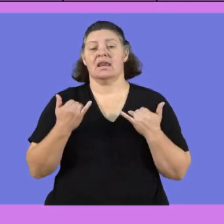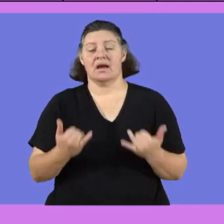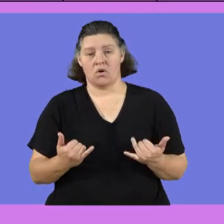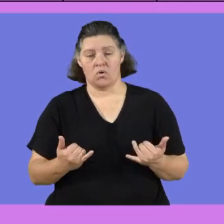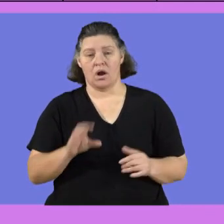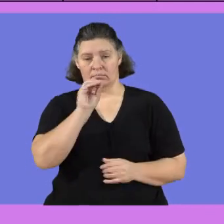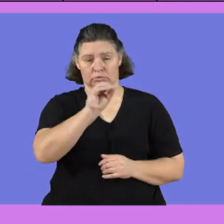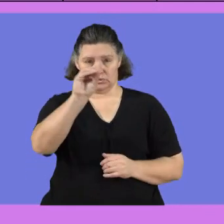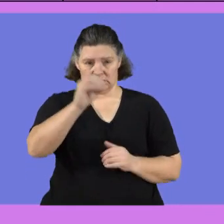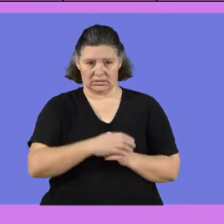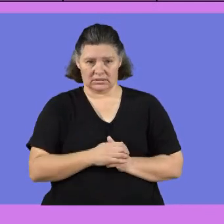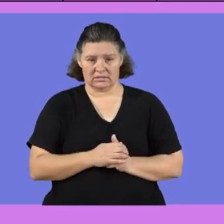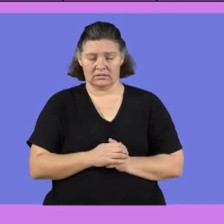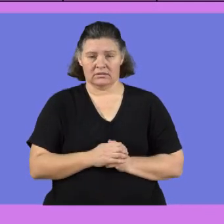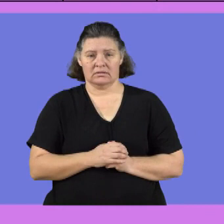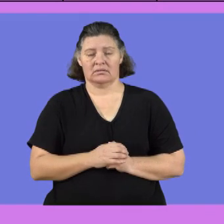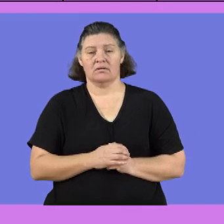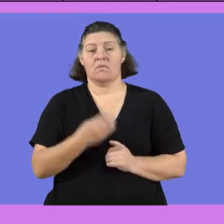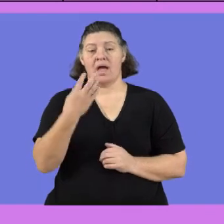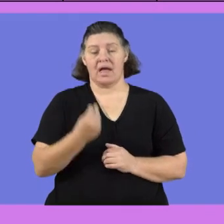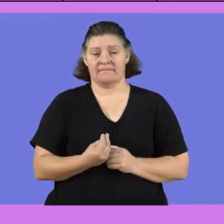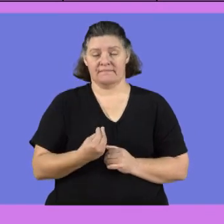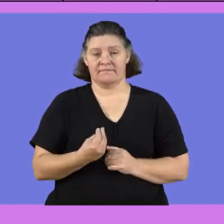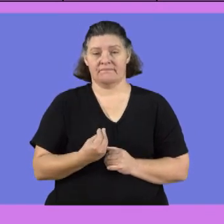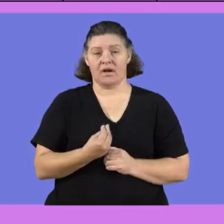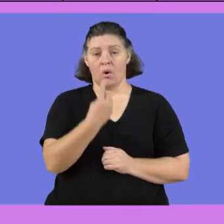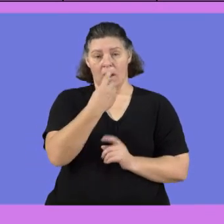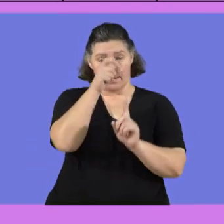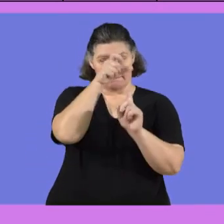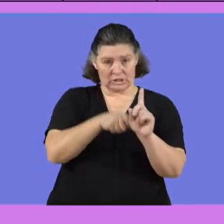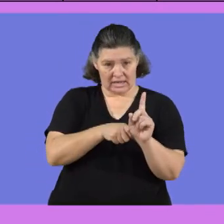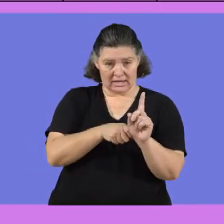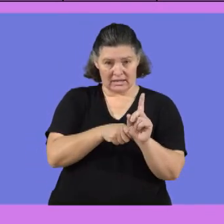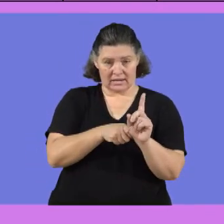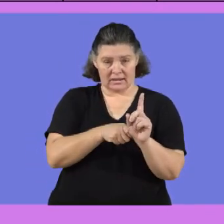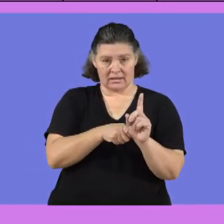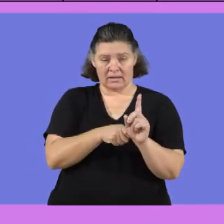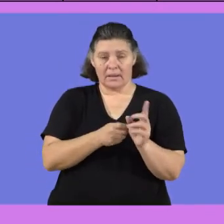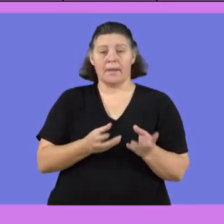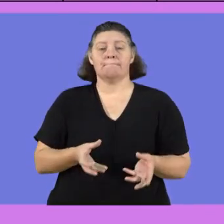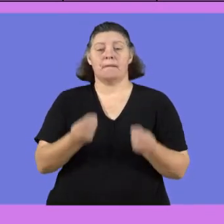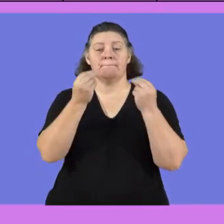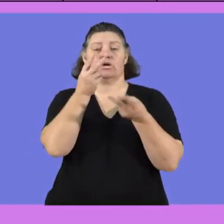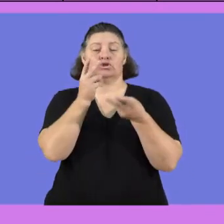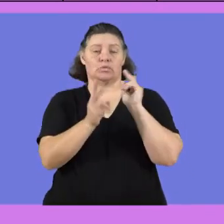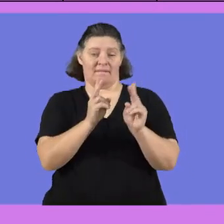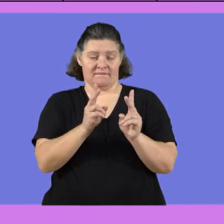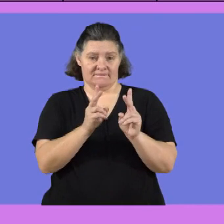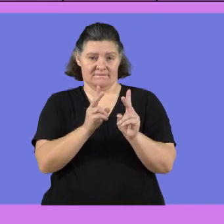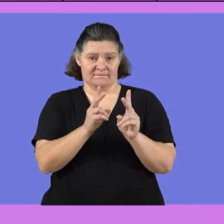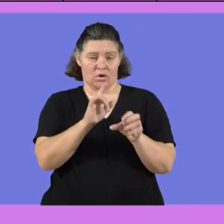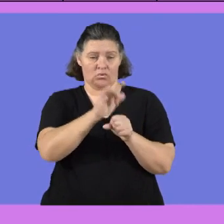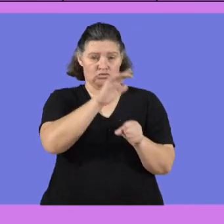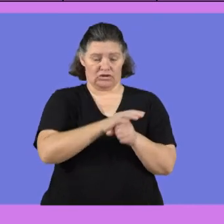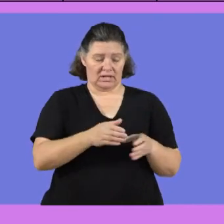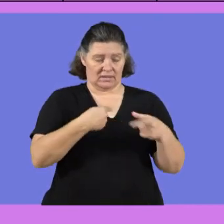Okay, now let us plot. We say if we have one person will take 12 cans.